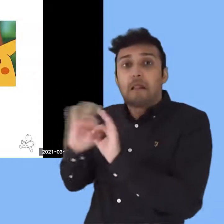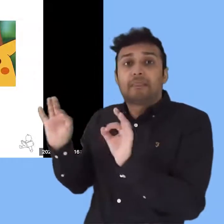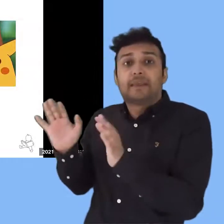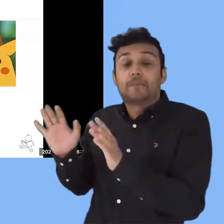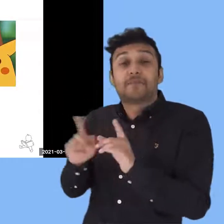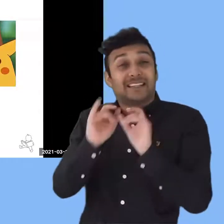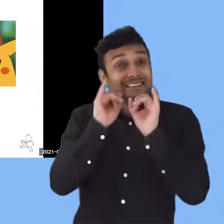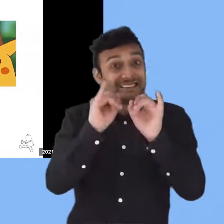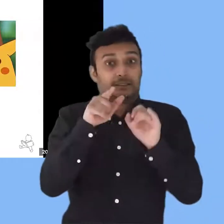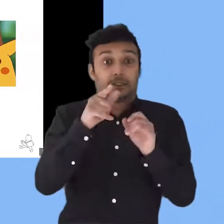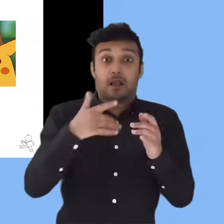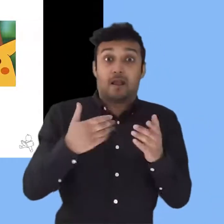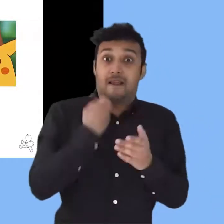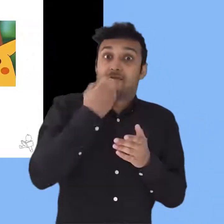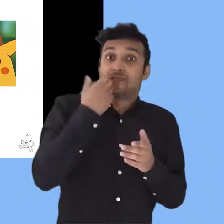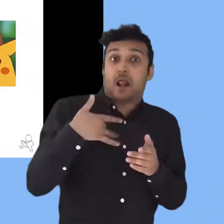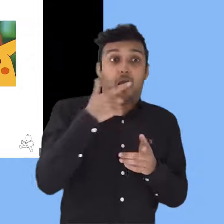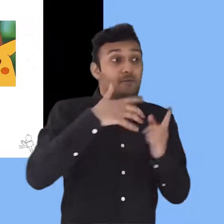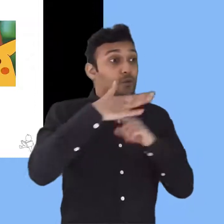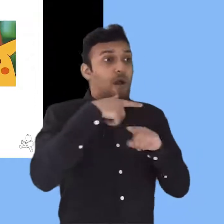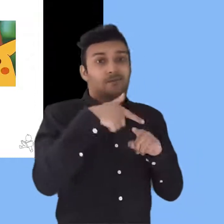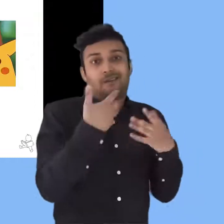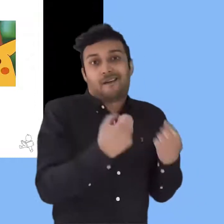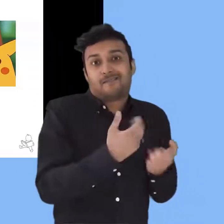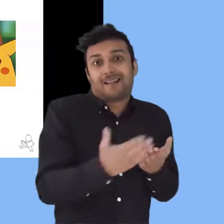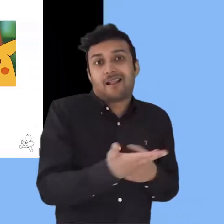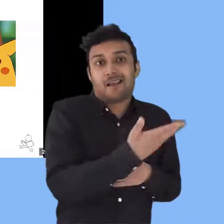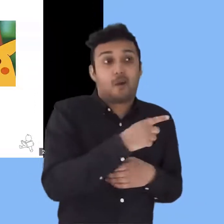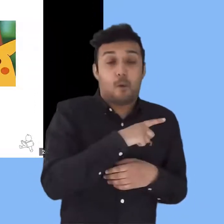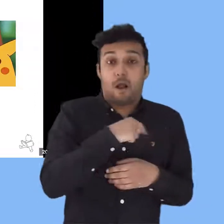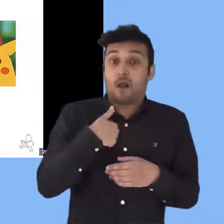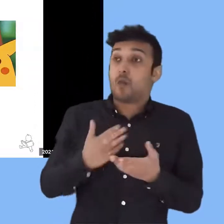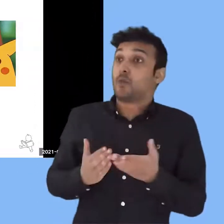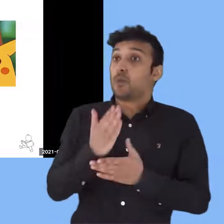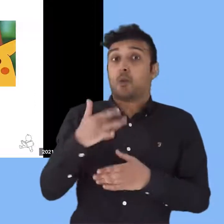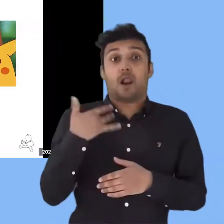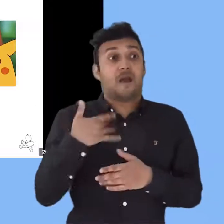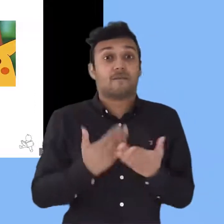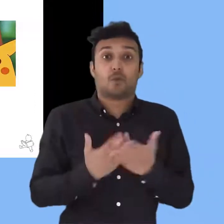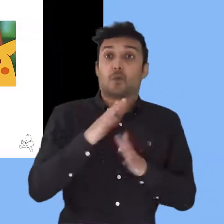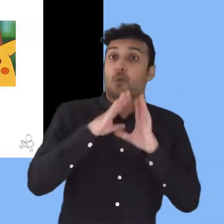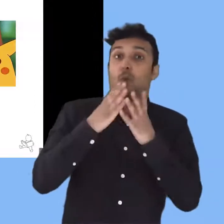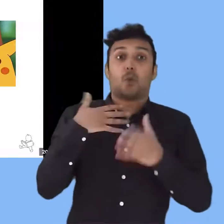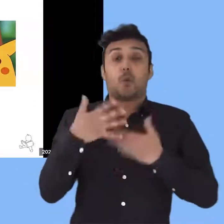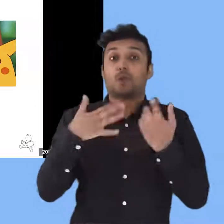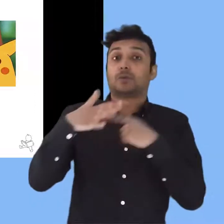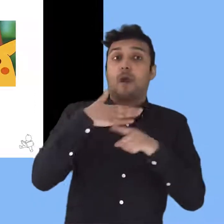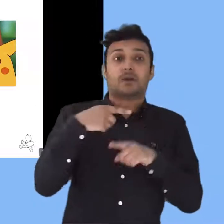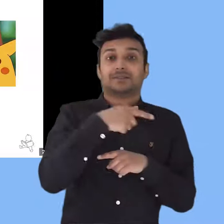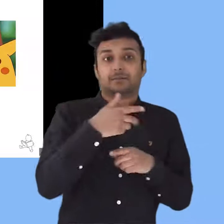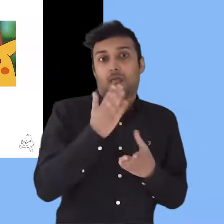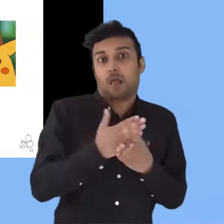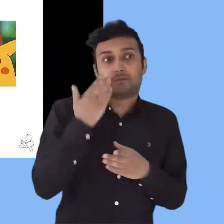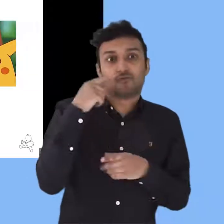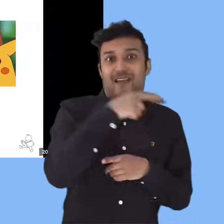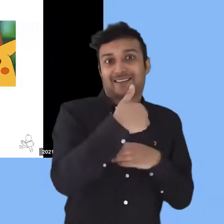lives, in our everyday moments, experiencing the world in ways that are mediated by racialized social categories and relationships.